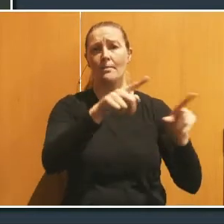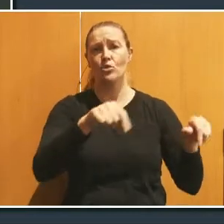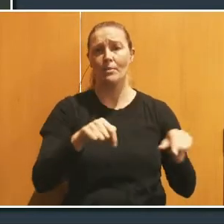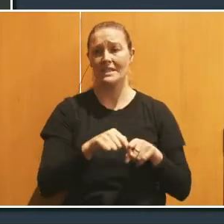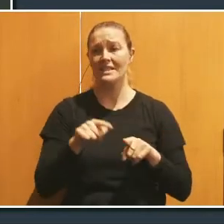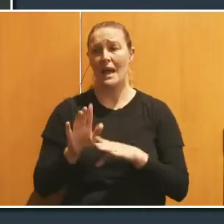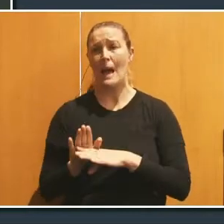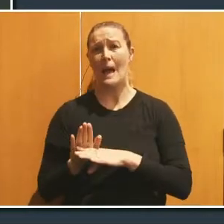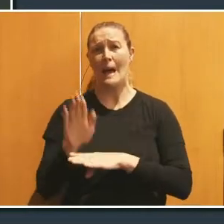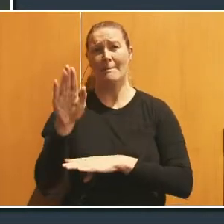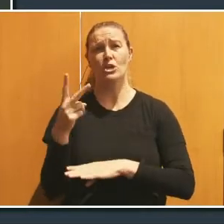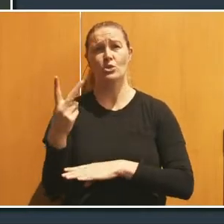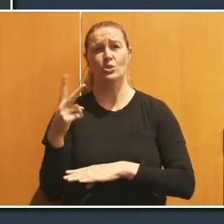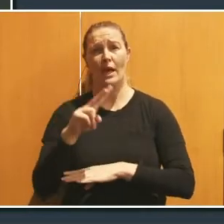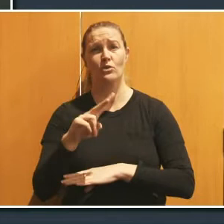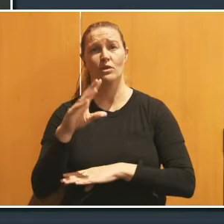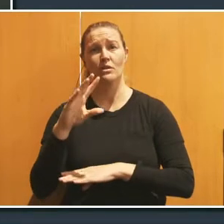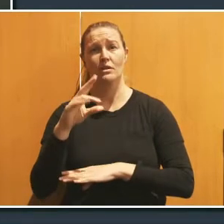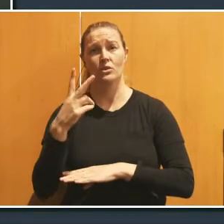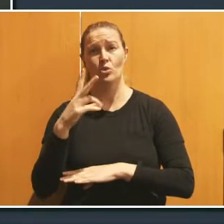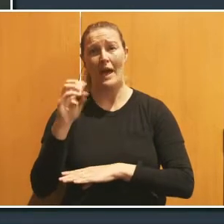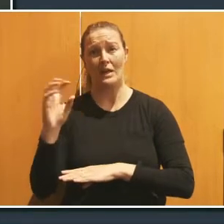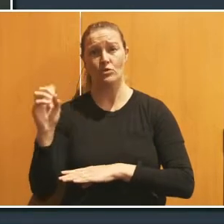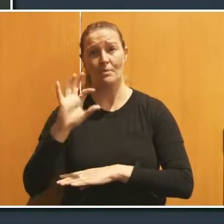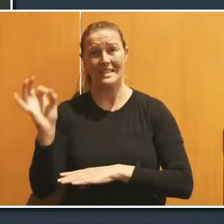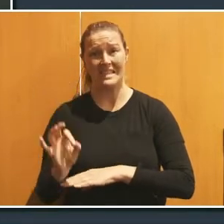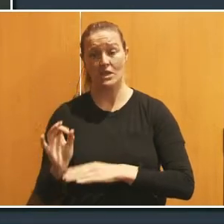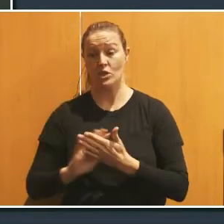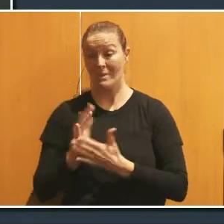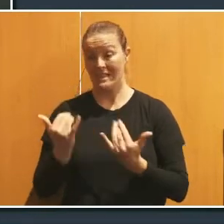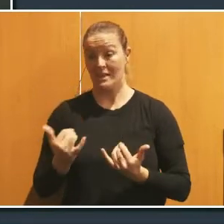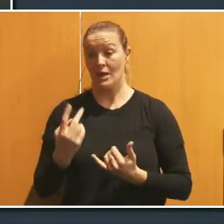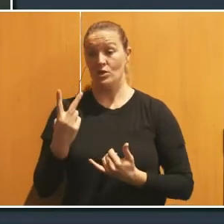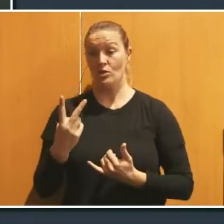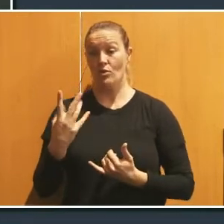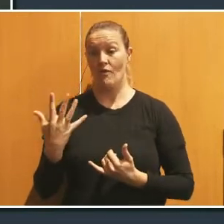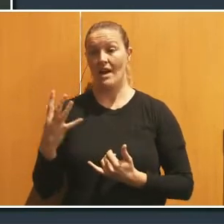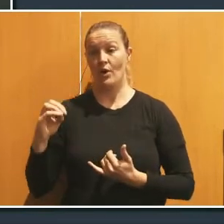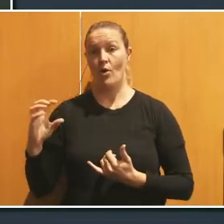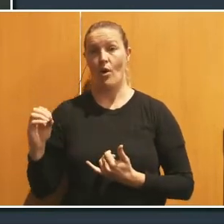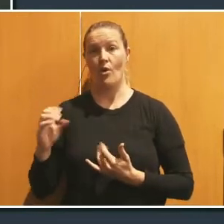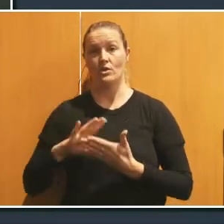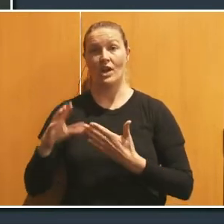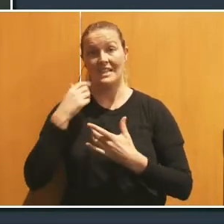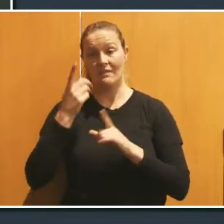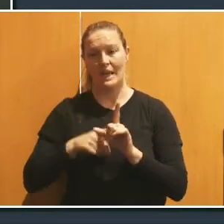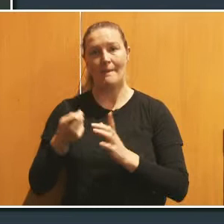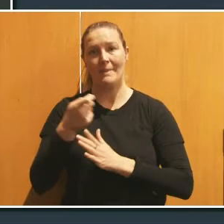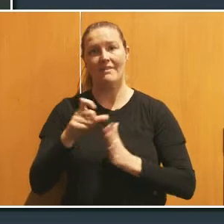up 200%. So we're going from paying $2,500 a year, proposed